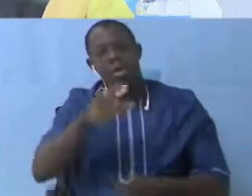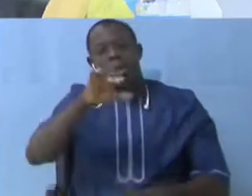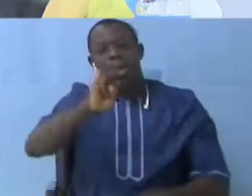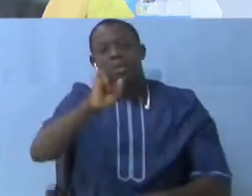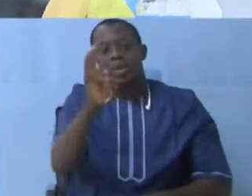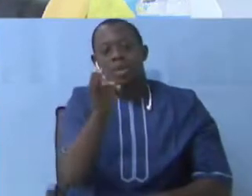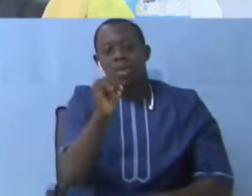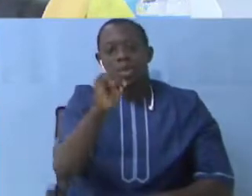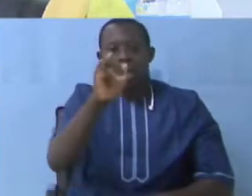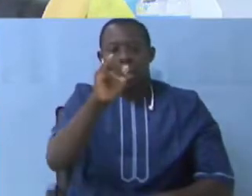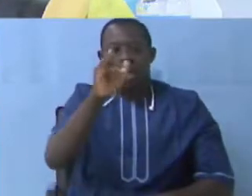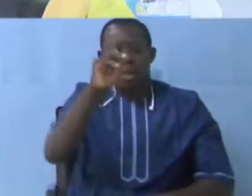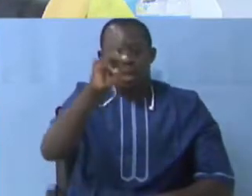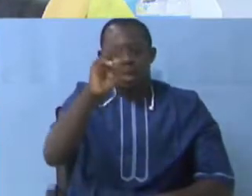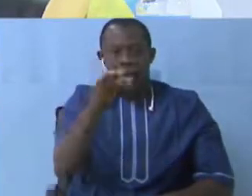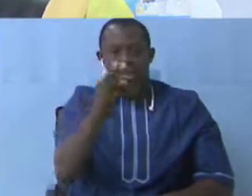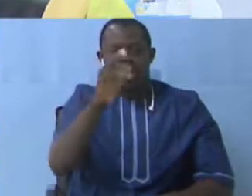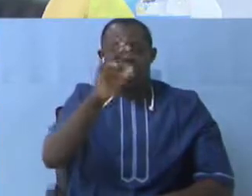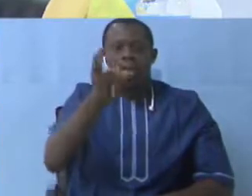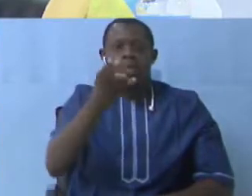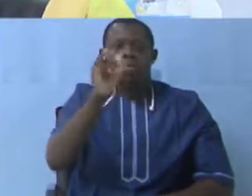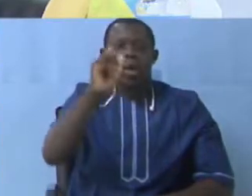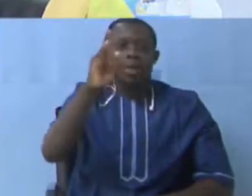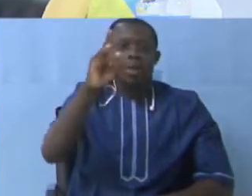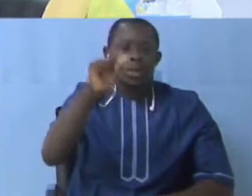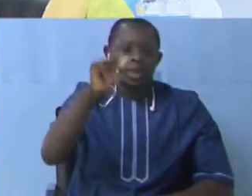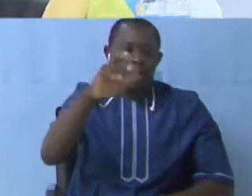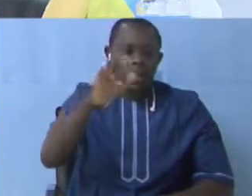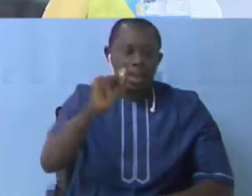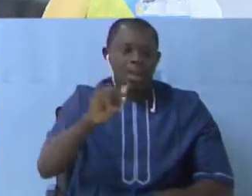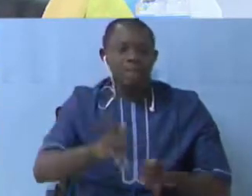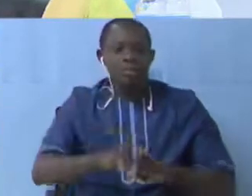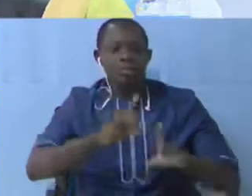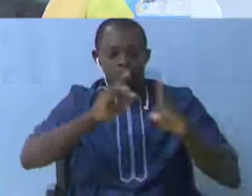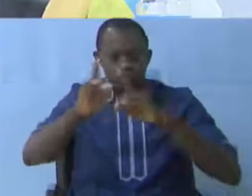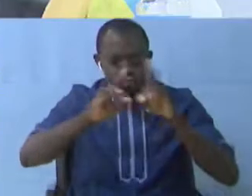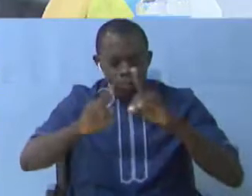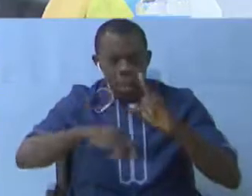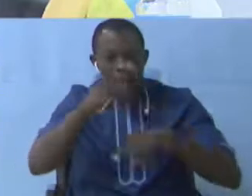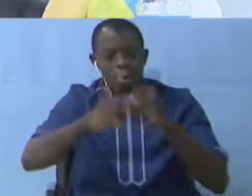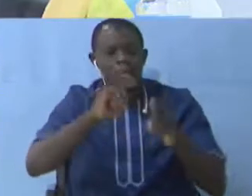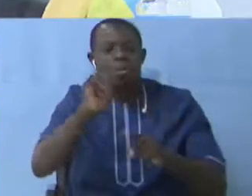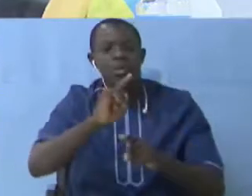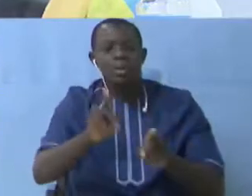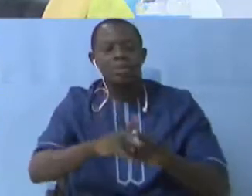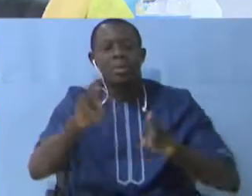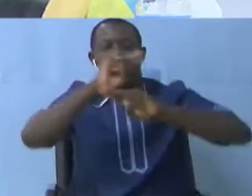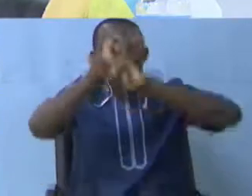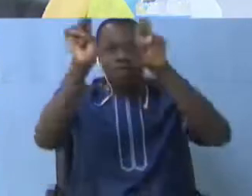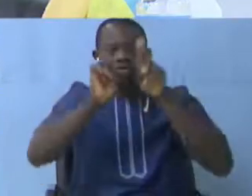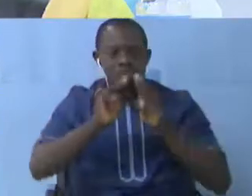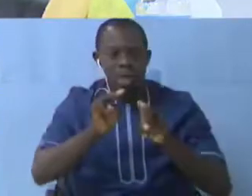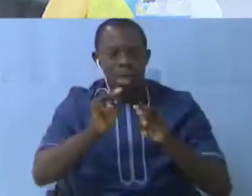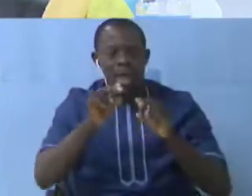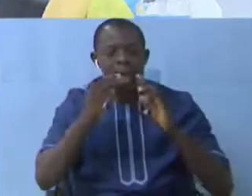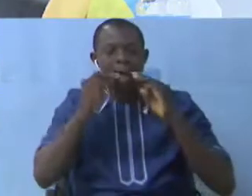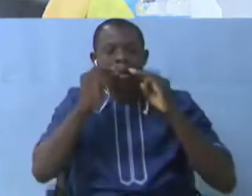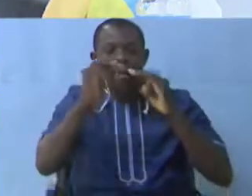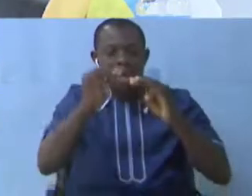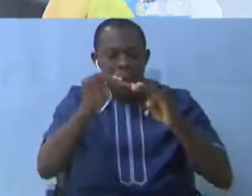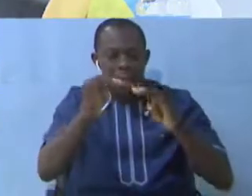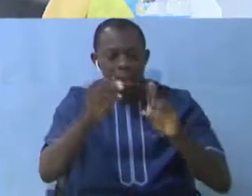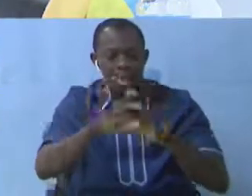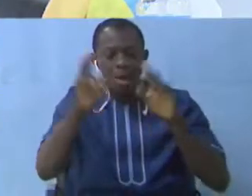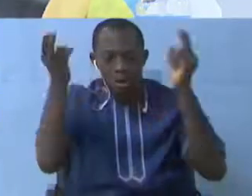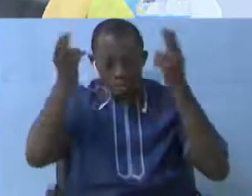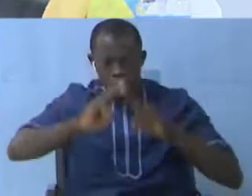Haidara. The discussion was around the Media Commission Bill, the National Media Commission Law. liñ doon waxtaanee rek mu ngi jëm ci wàlli loi bi nga